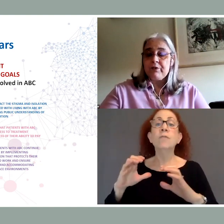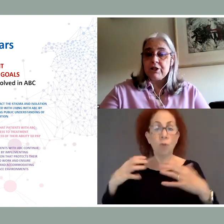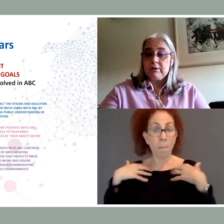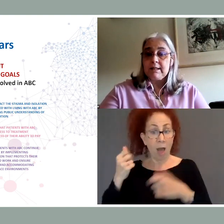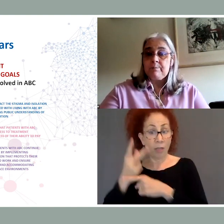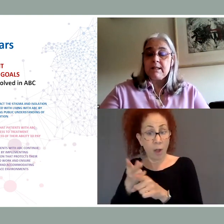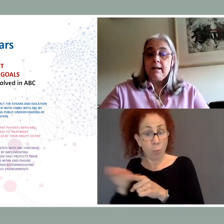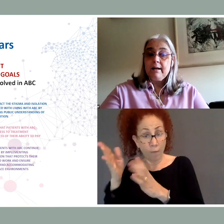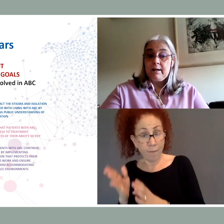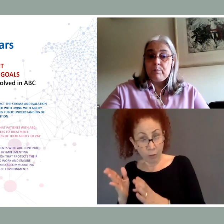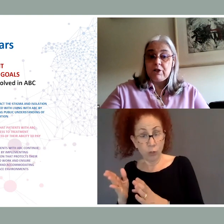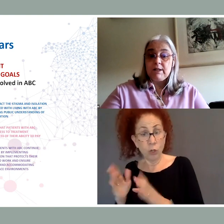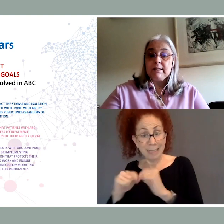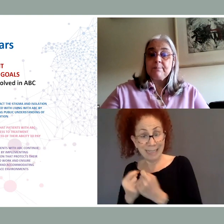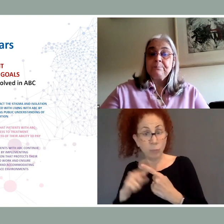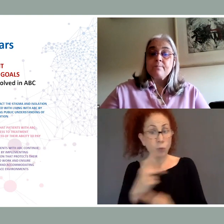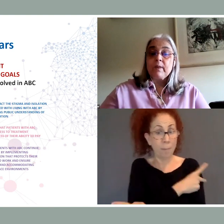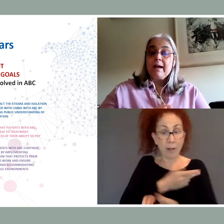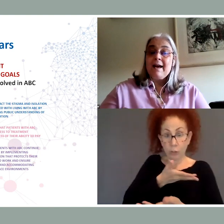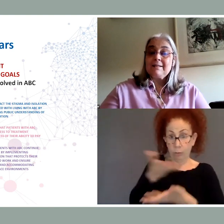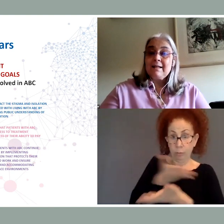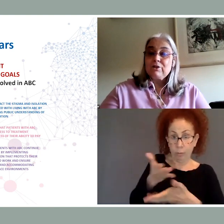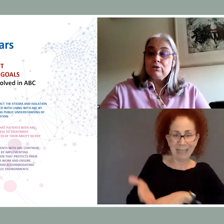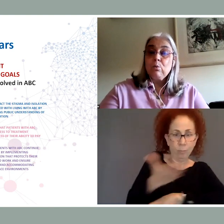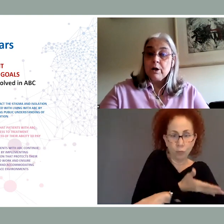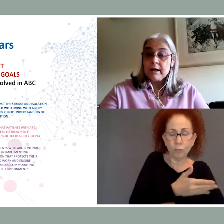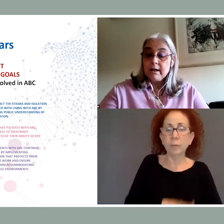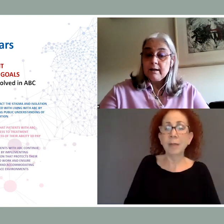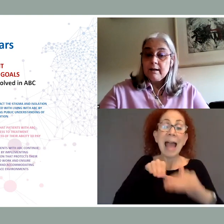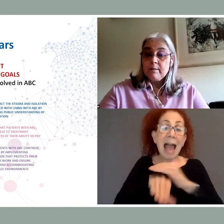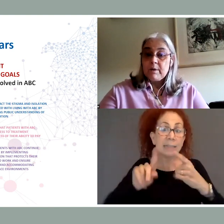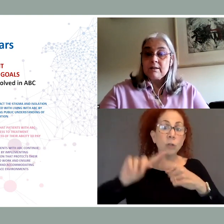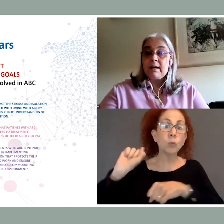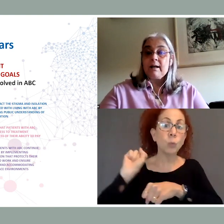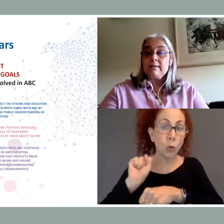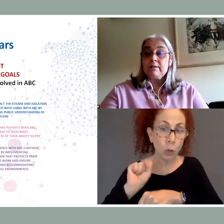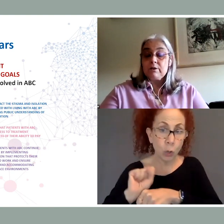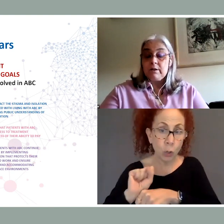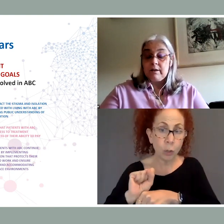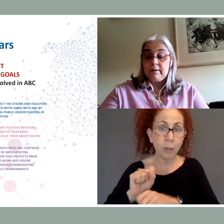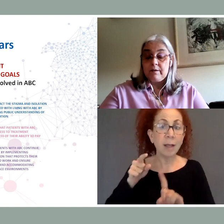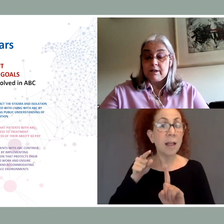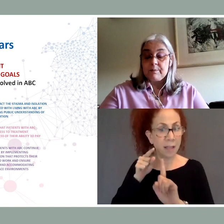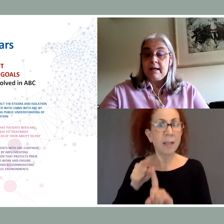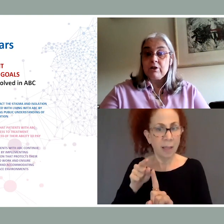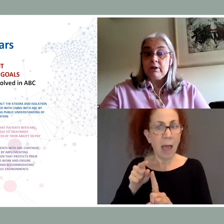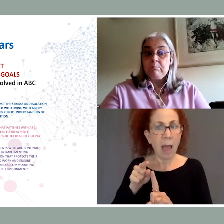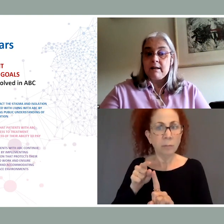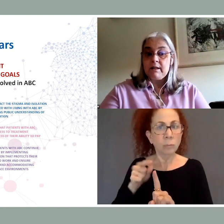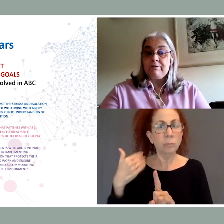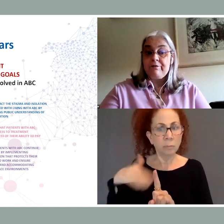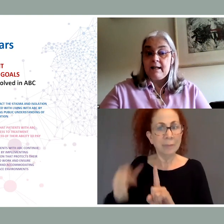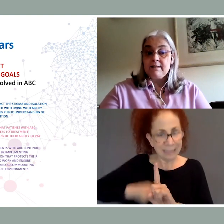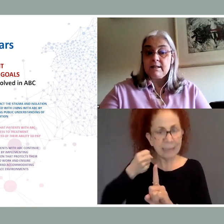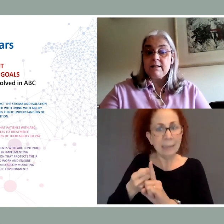healthcare professional teams and patients, access to work, because that has a substantial